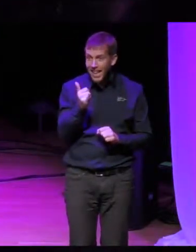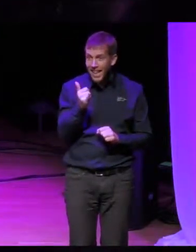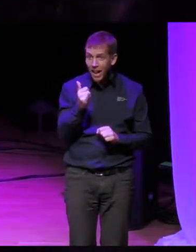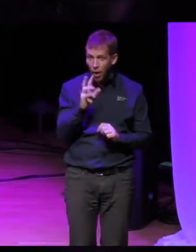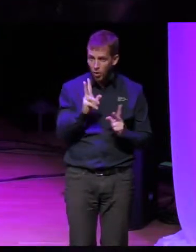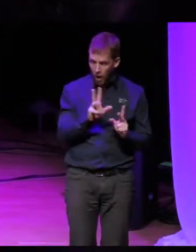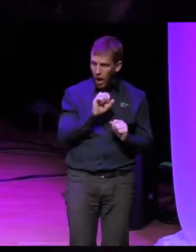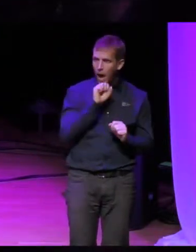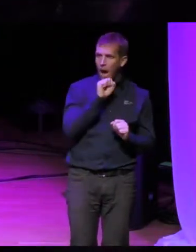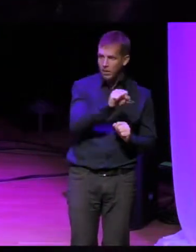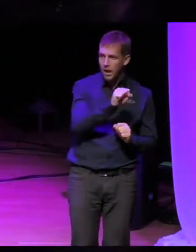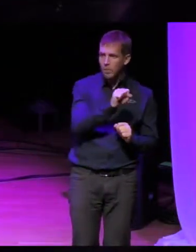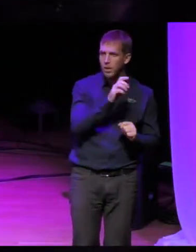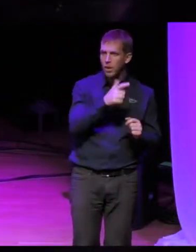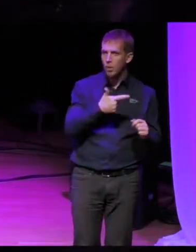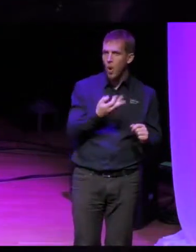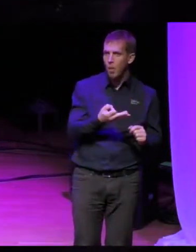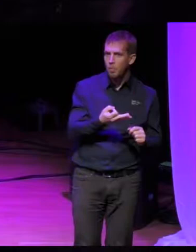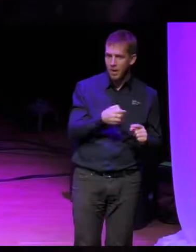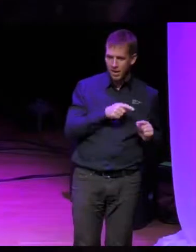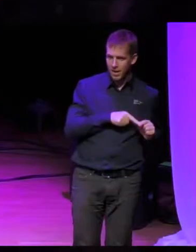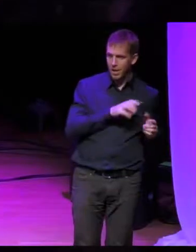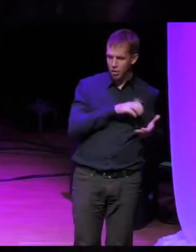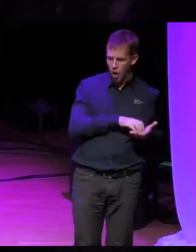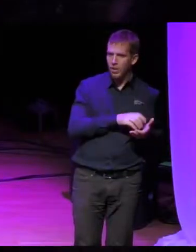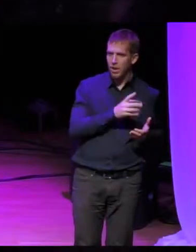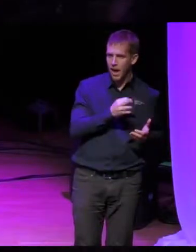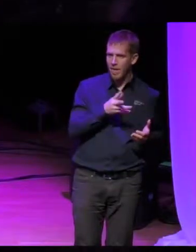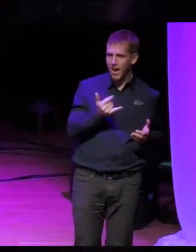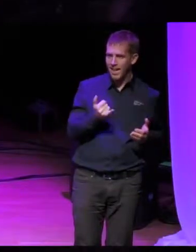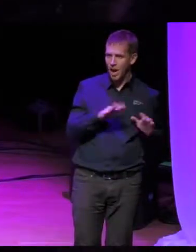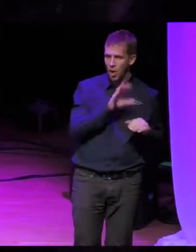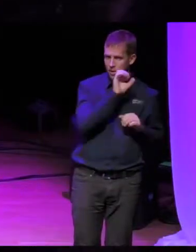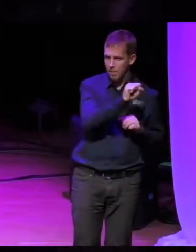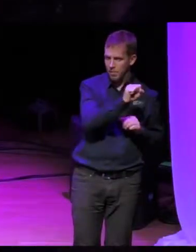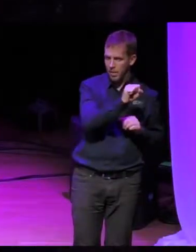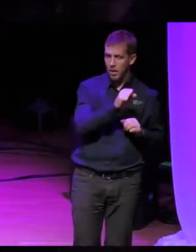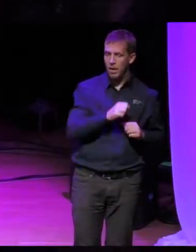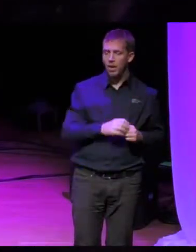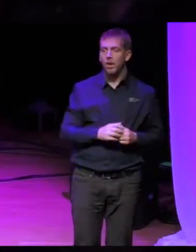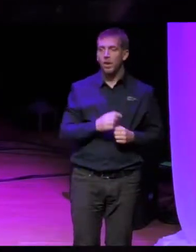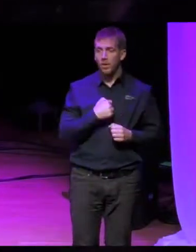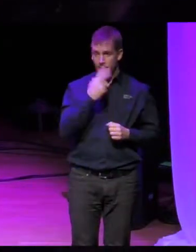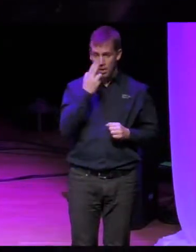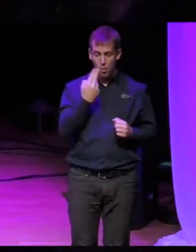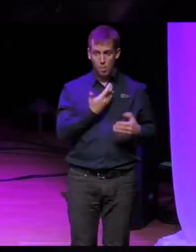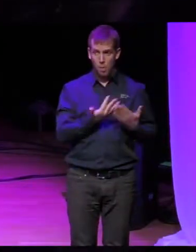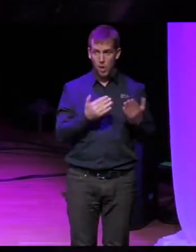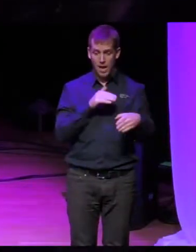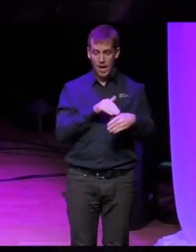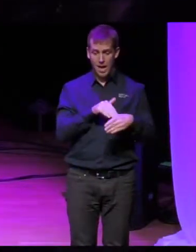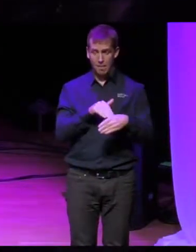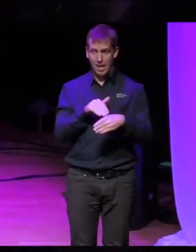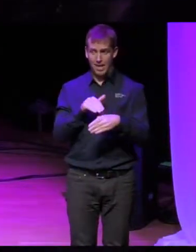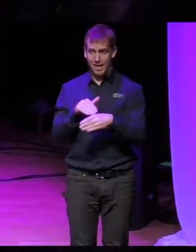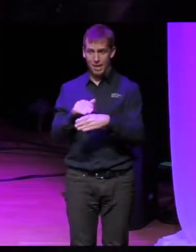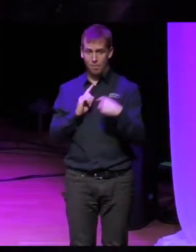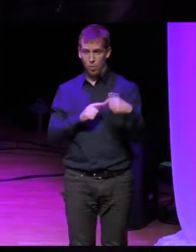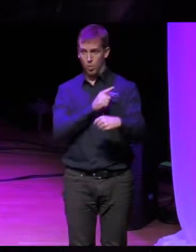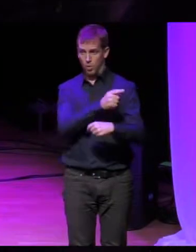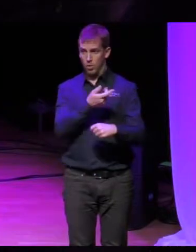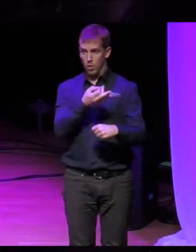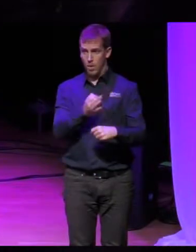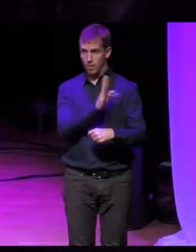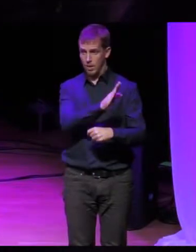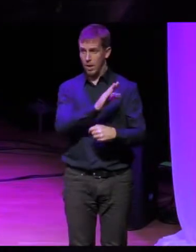the state of Hawaii has also been suing. And we've seen in this era of litigation against Trump policies that